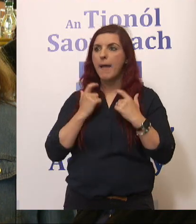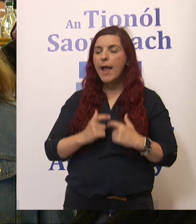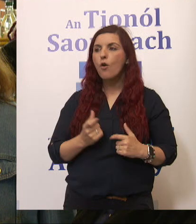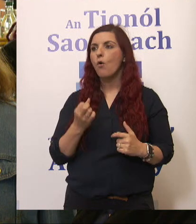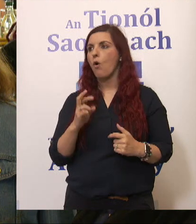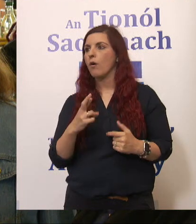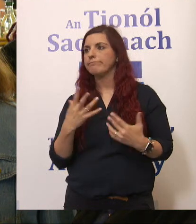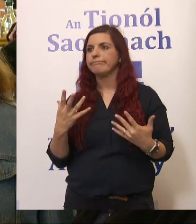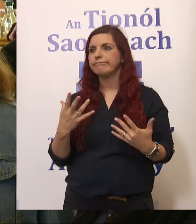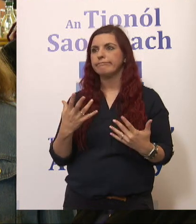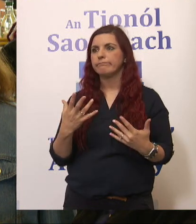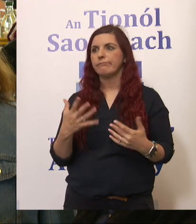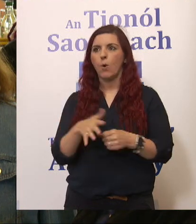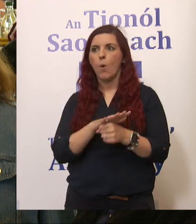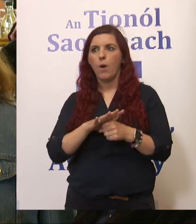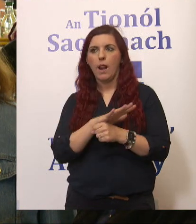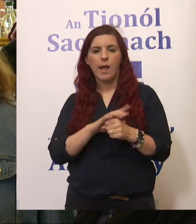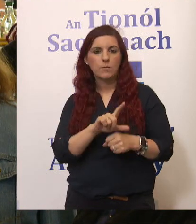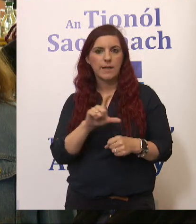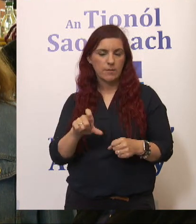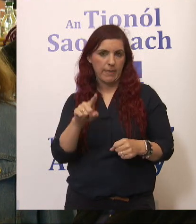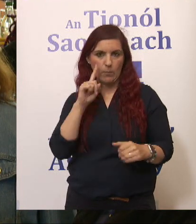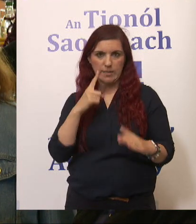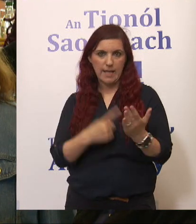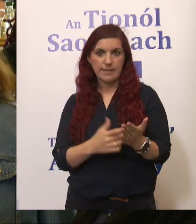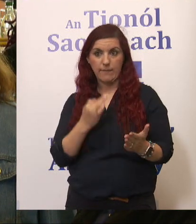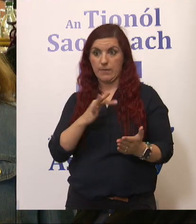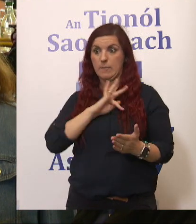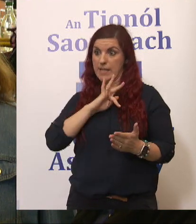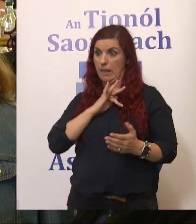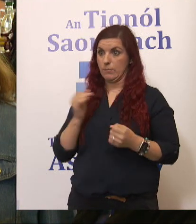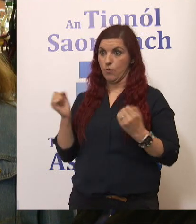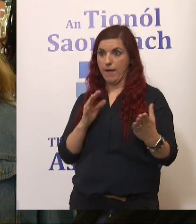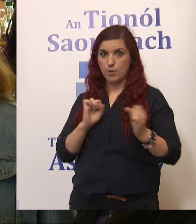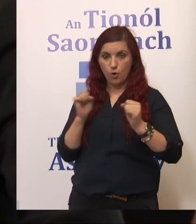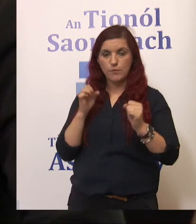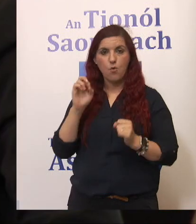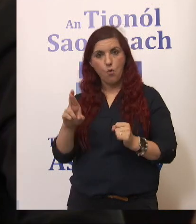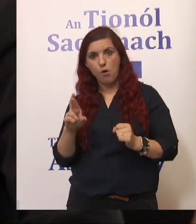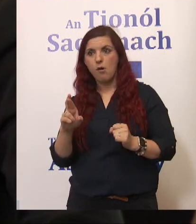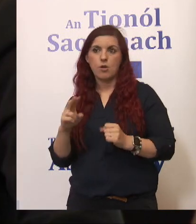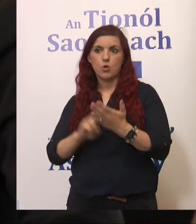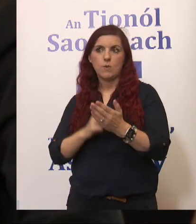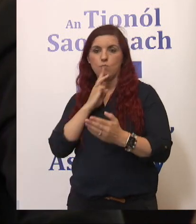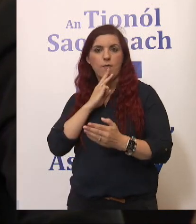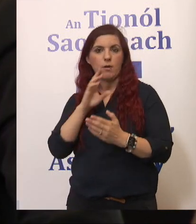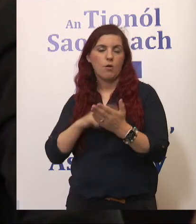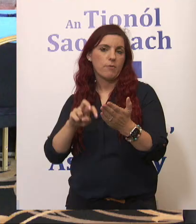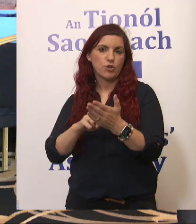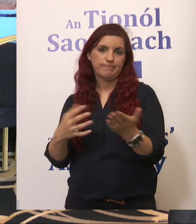office, to sort of make those kinds of decisions, whether it's direct provision or outsourcing or contracted